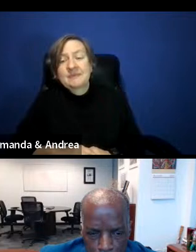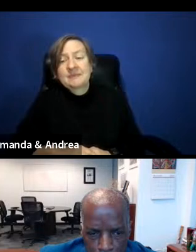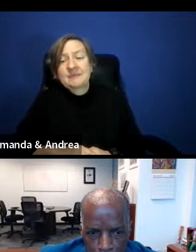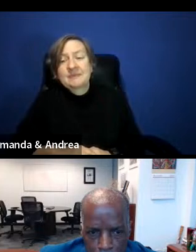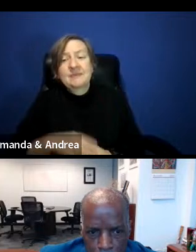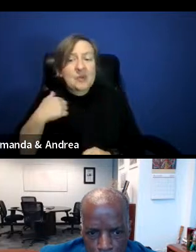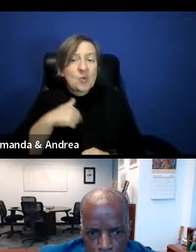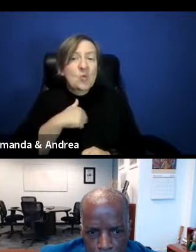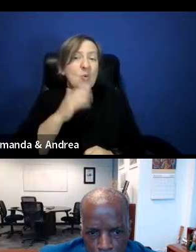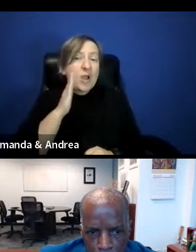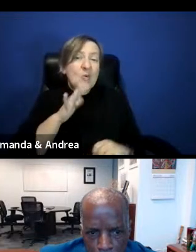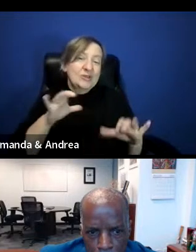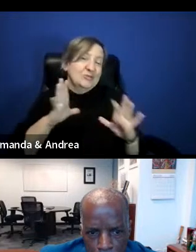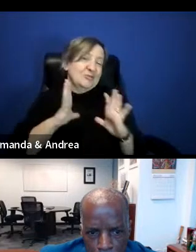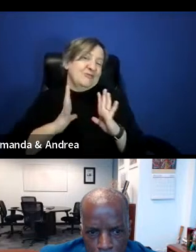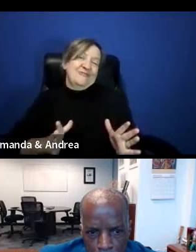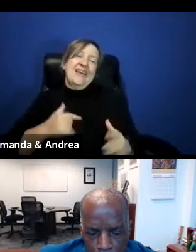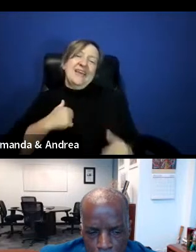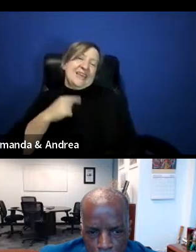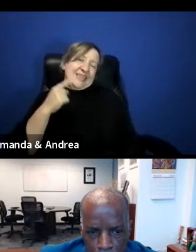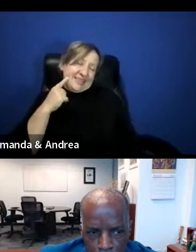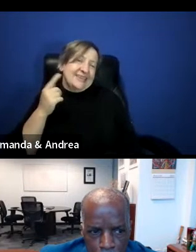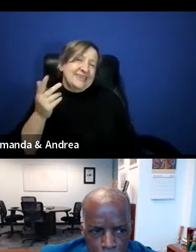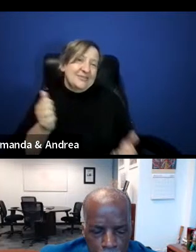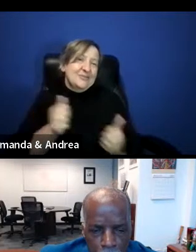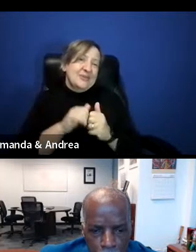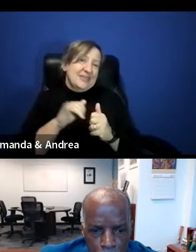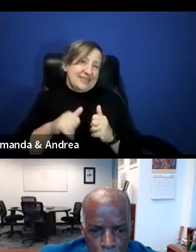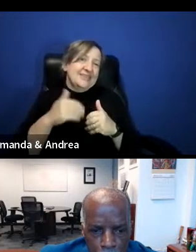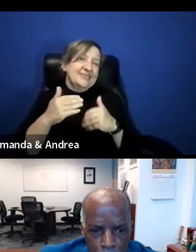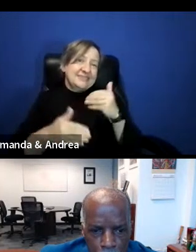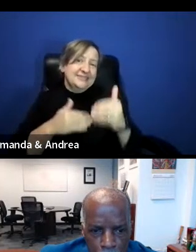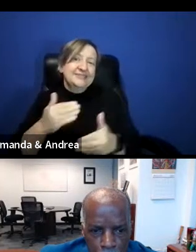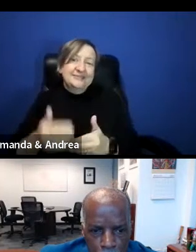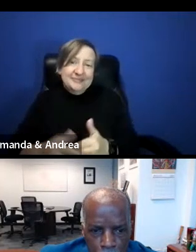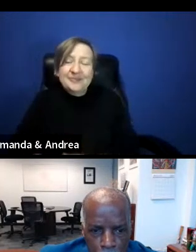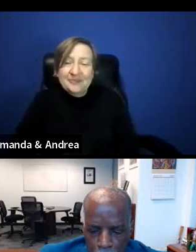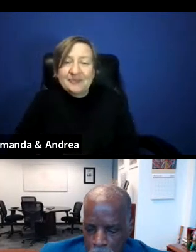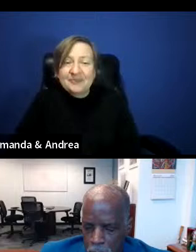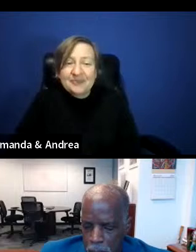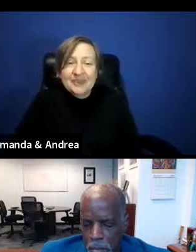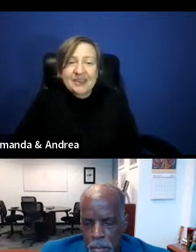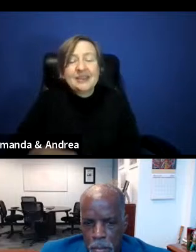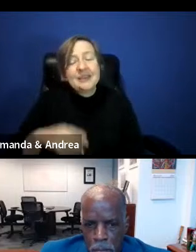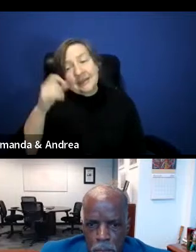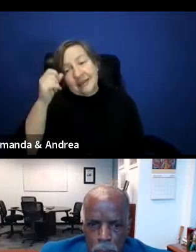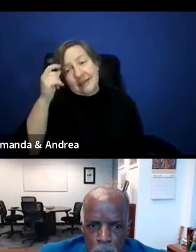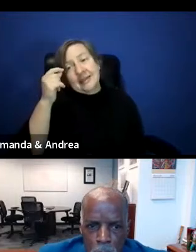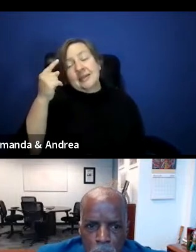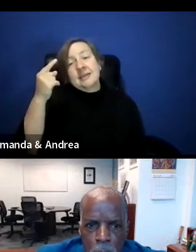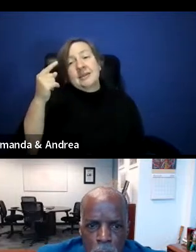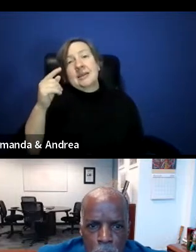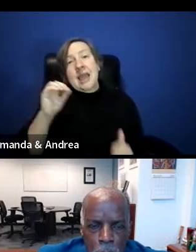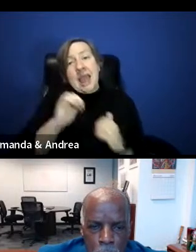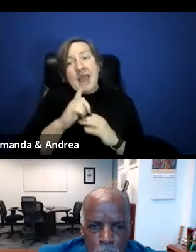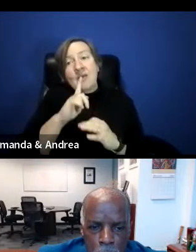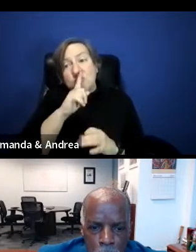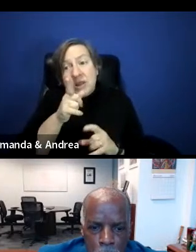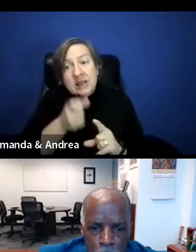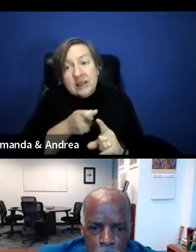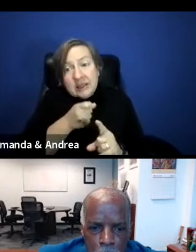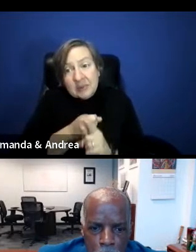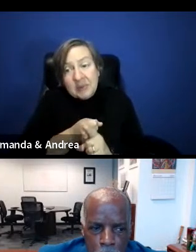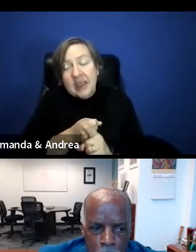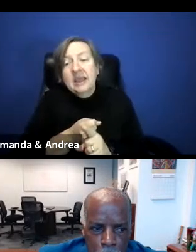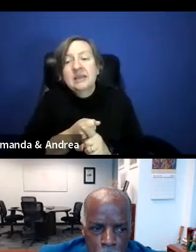We're going to do fine, I think, with this. But in terms of really having an impact,